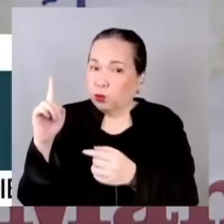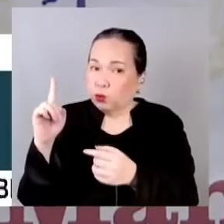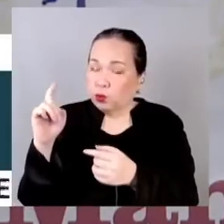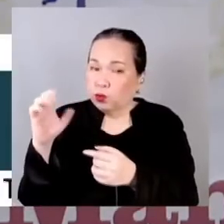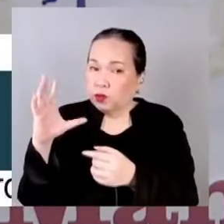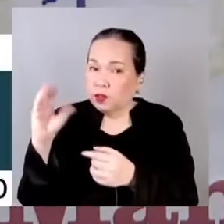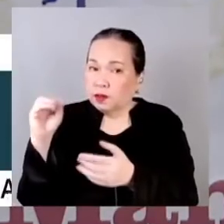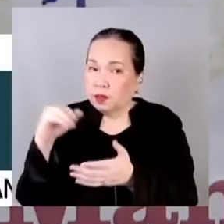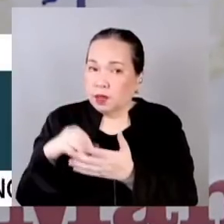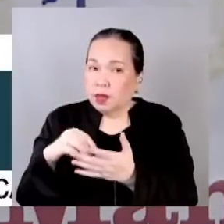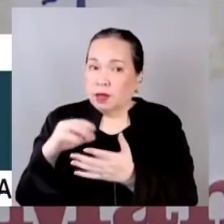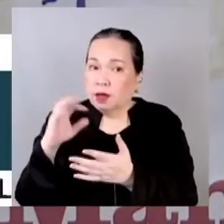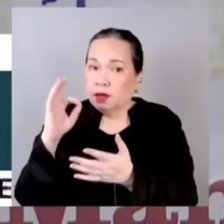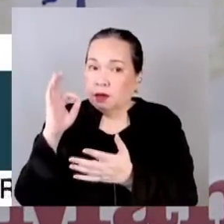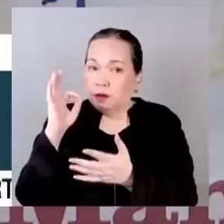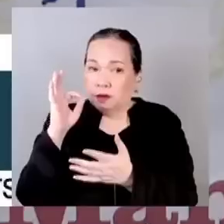Filipino